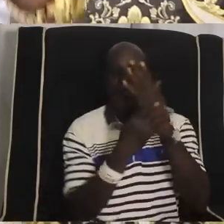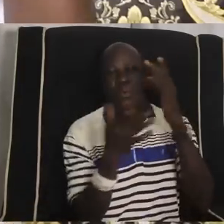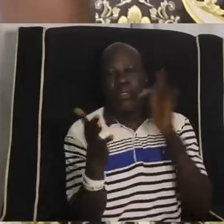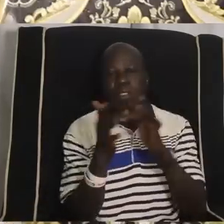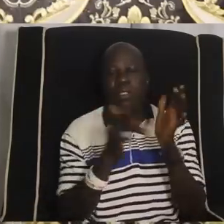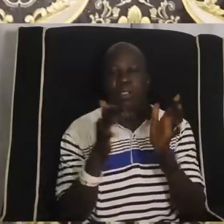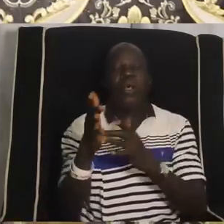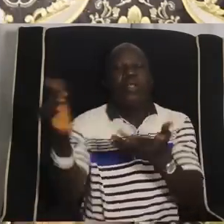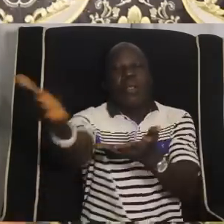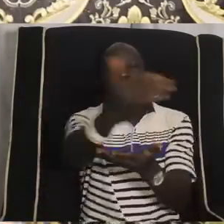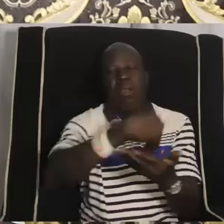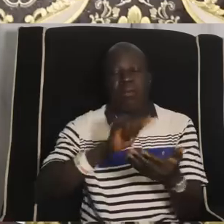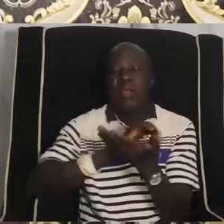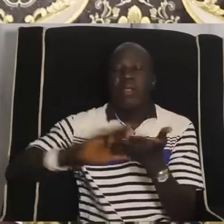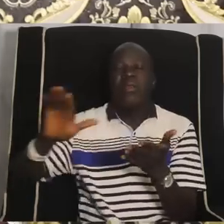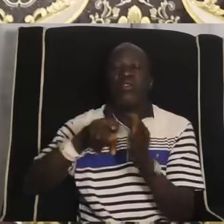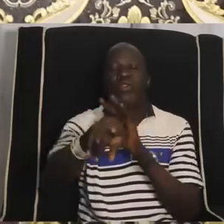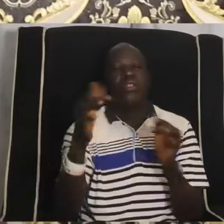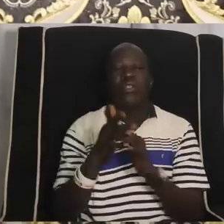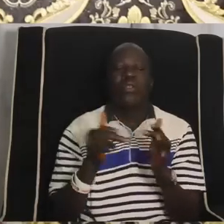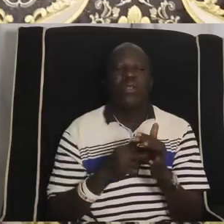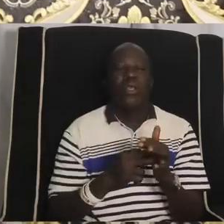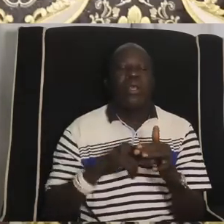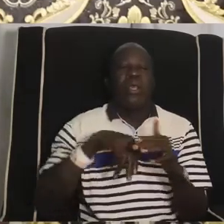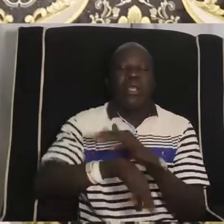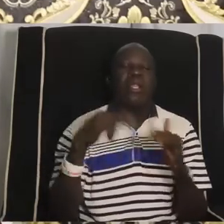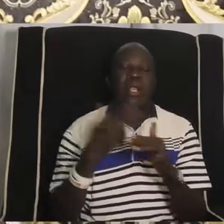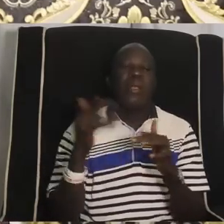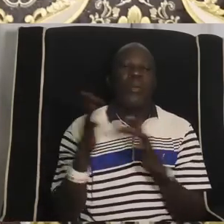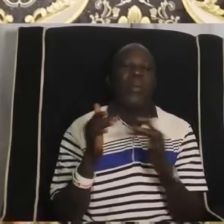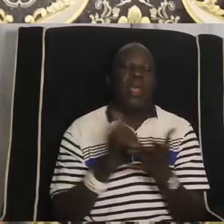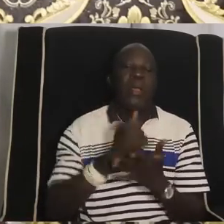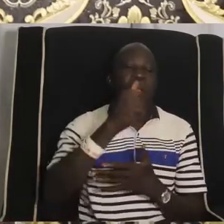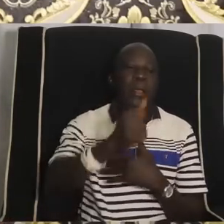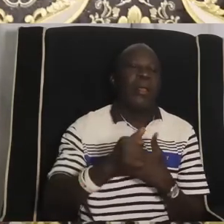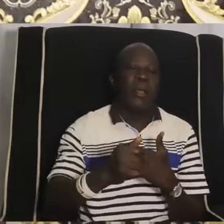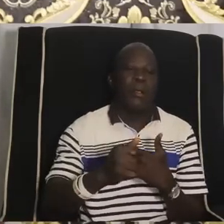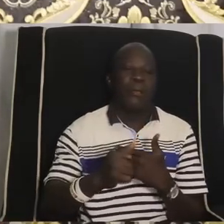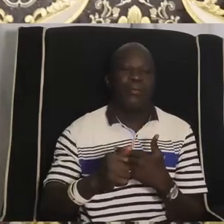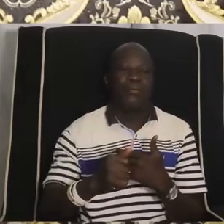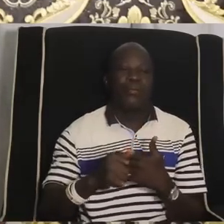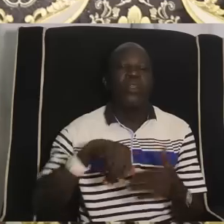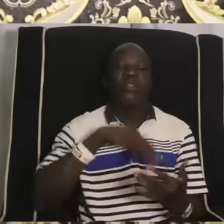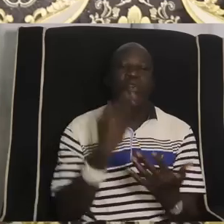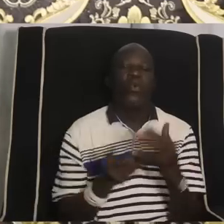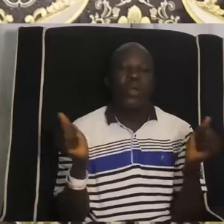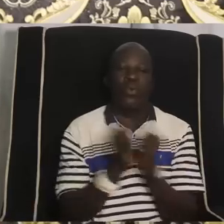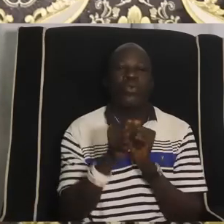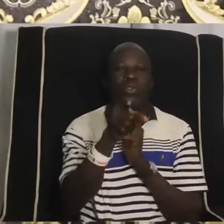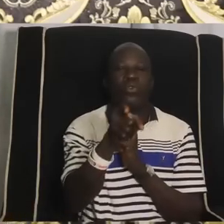Jesus. Kóra ọ̀pá dá. Amen. We keep you. In the name of Jesus. Amen. yóò bẹ̀ dára fún